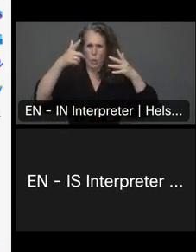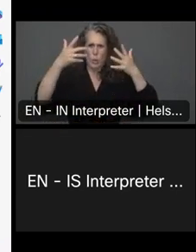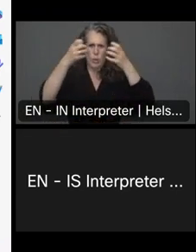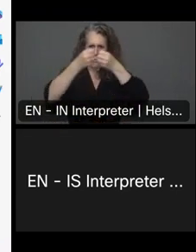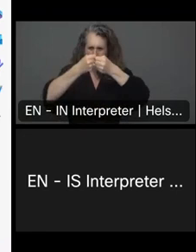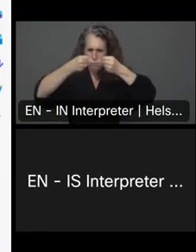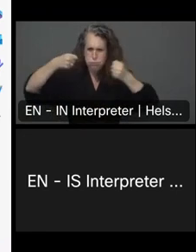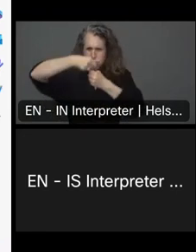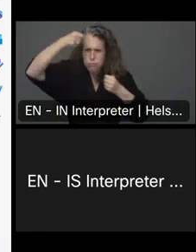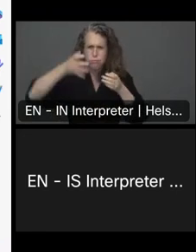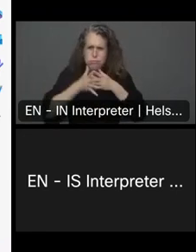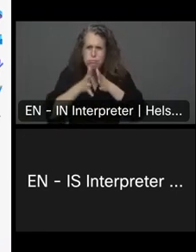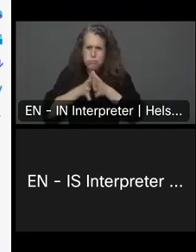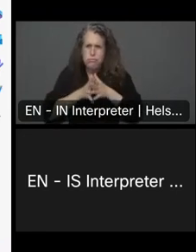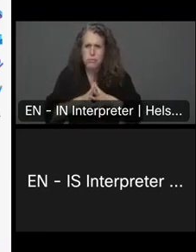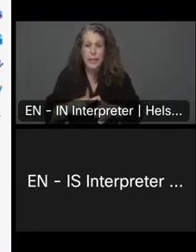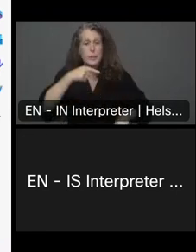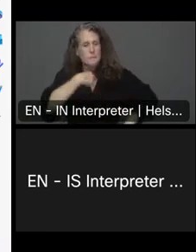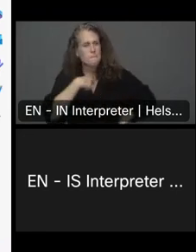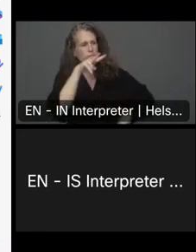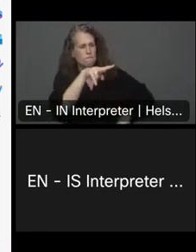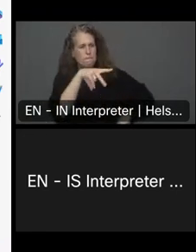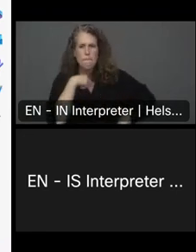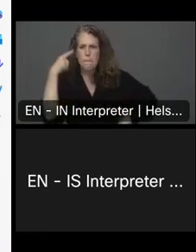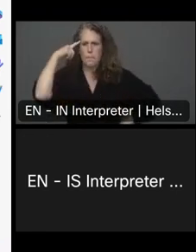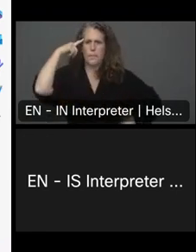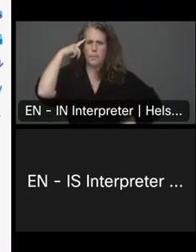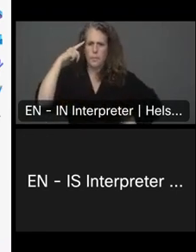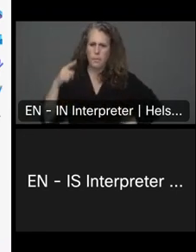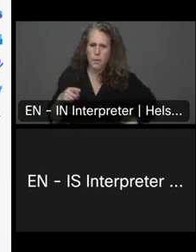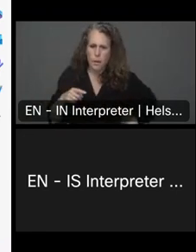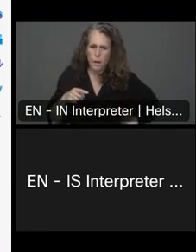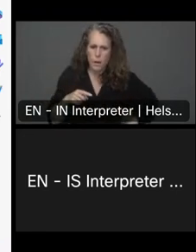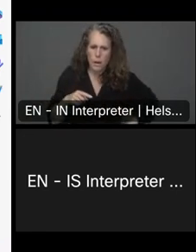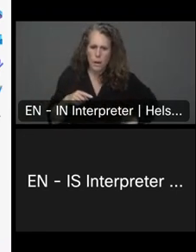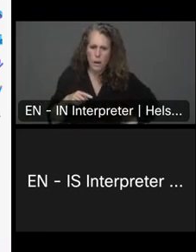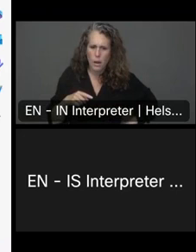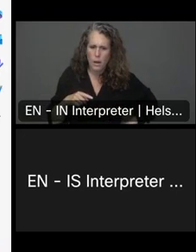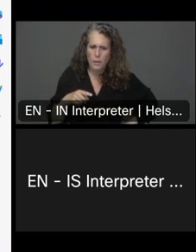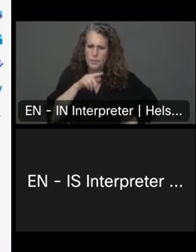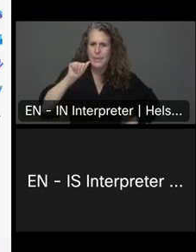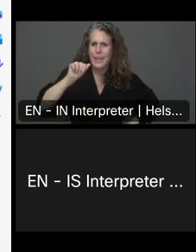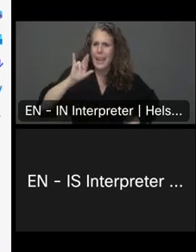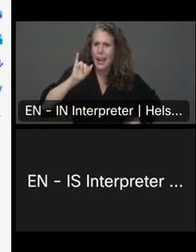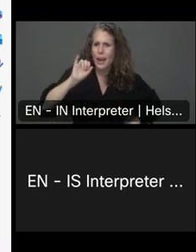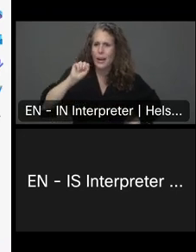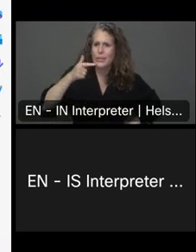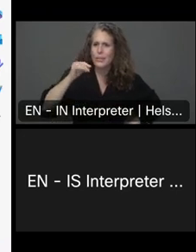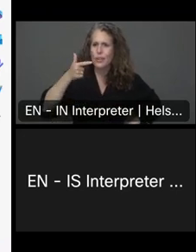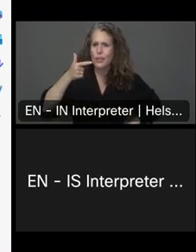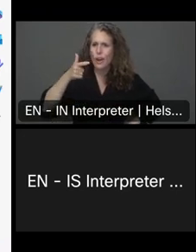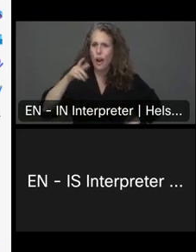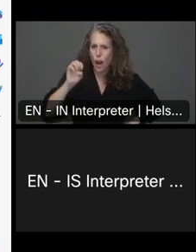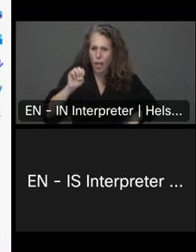my mind is looking at your line up from Aristotle and Quintilian all the way down